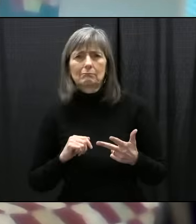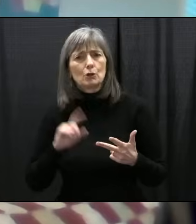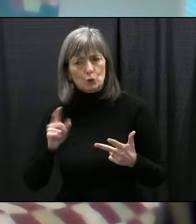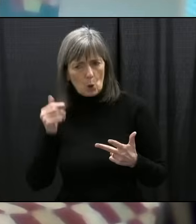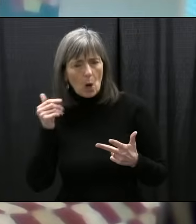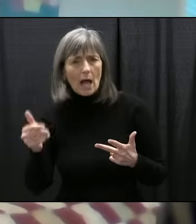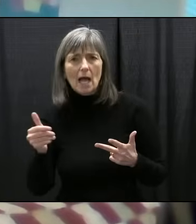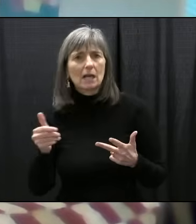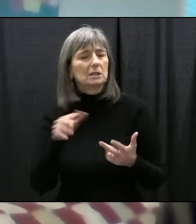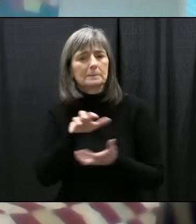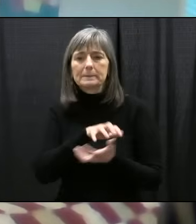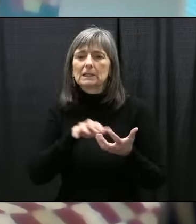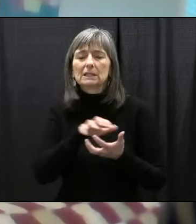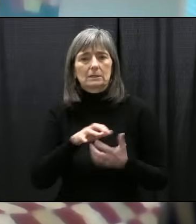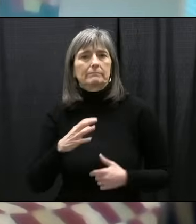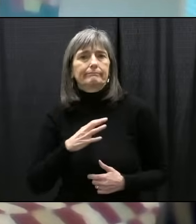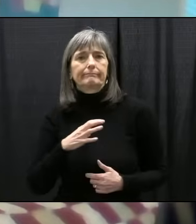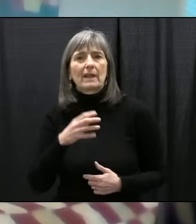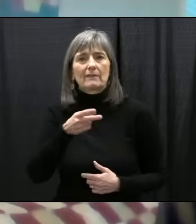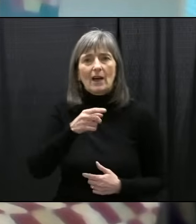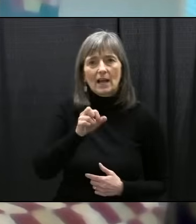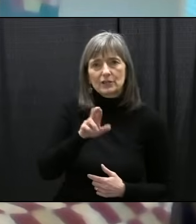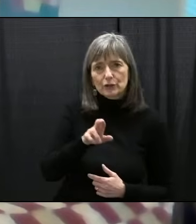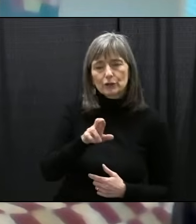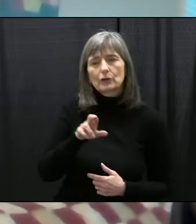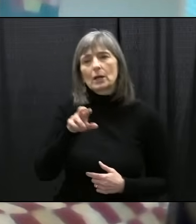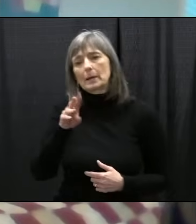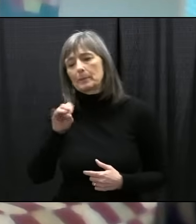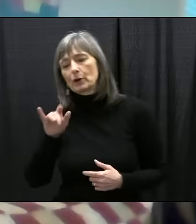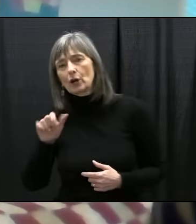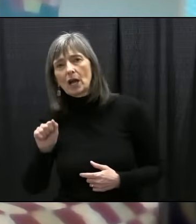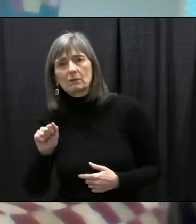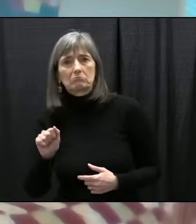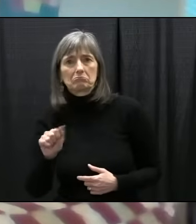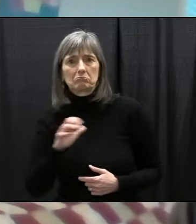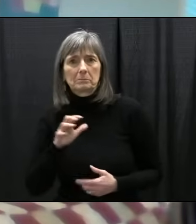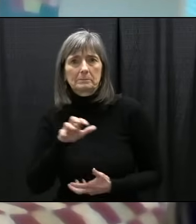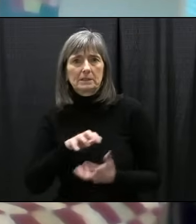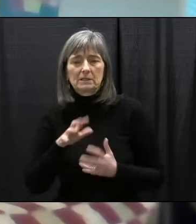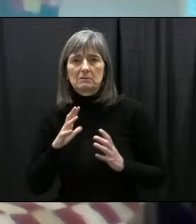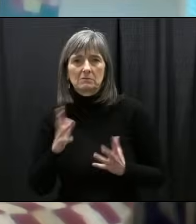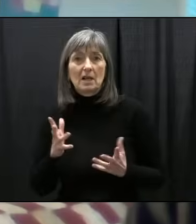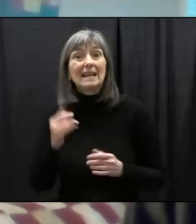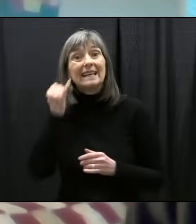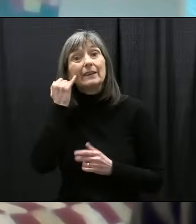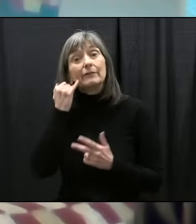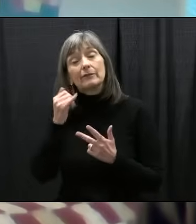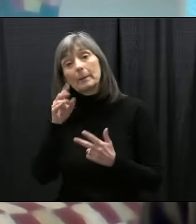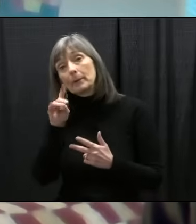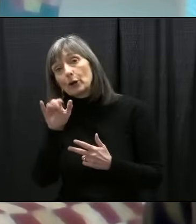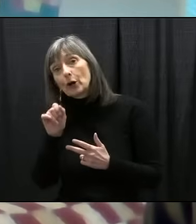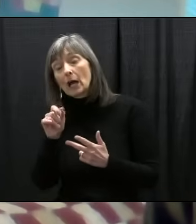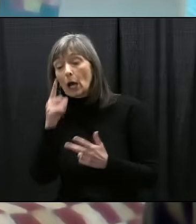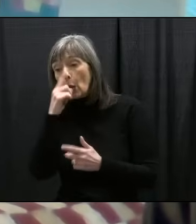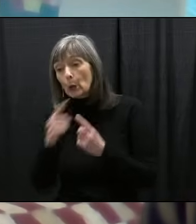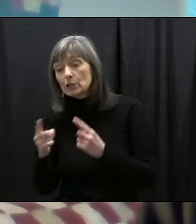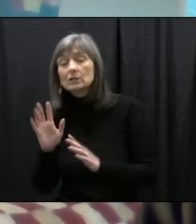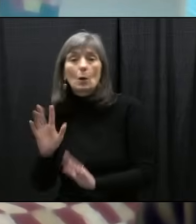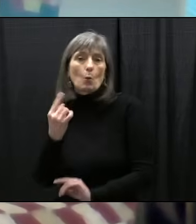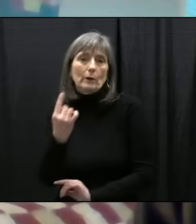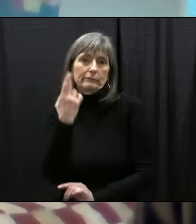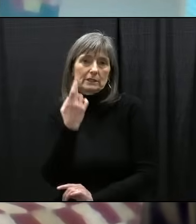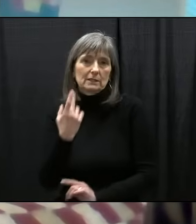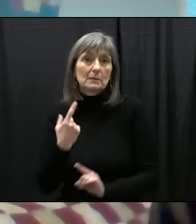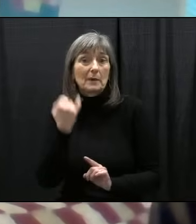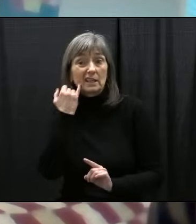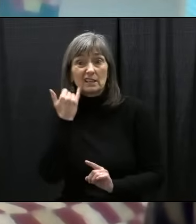people shouldn't take Moderna unless they were allergic to some of the ingredients in it. But